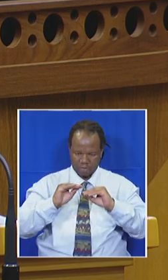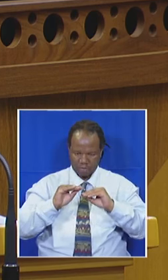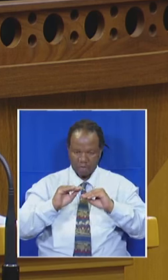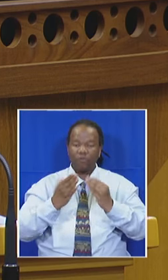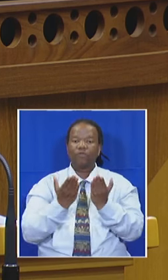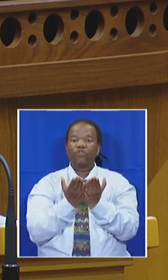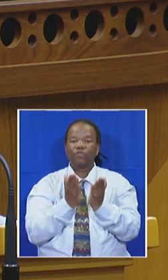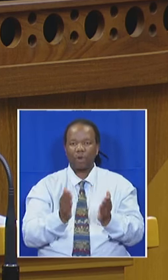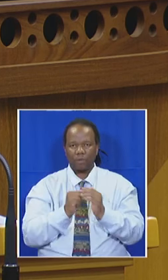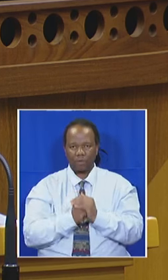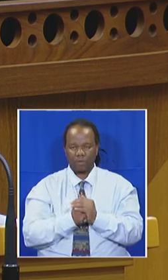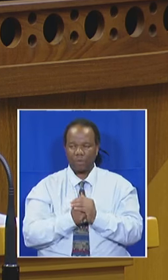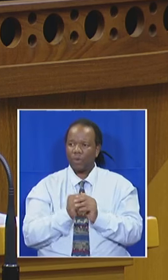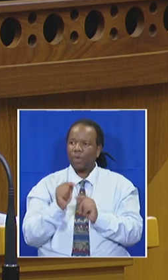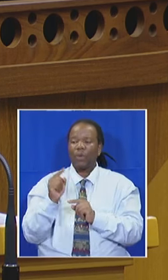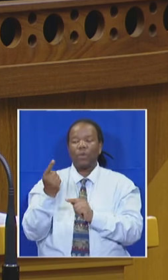you reminded us that